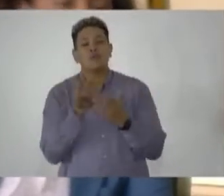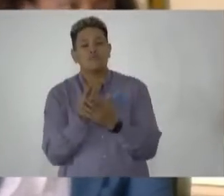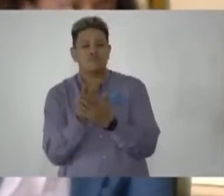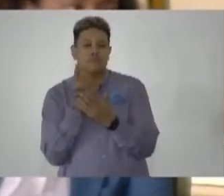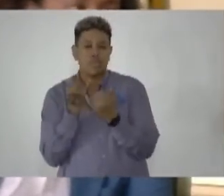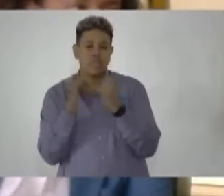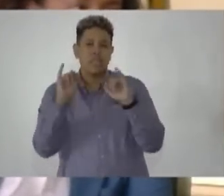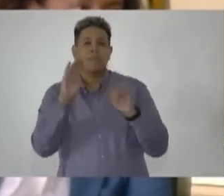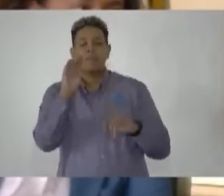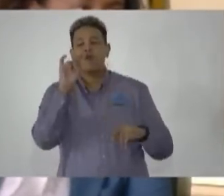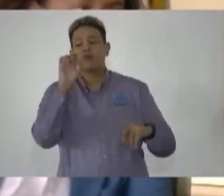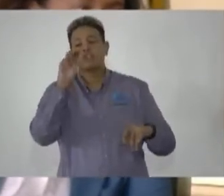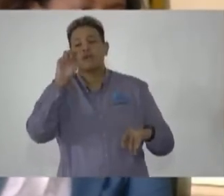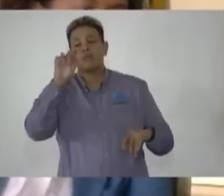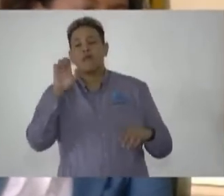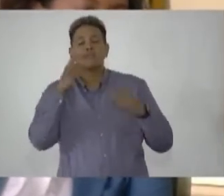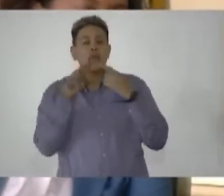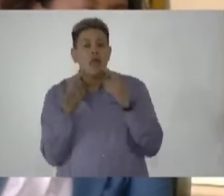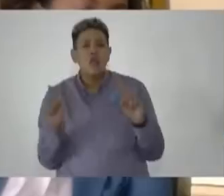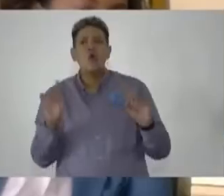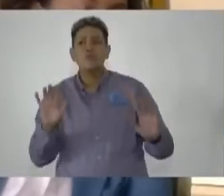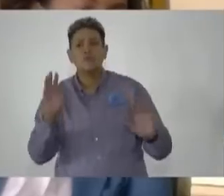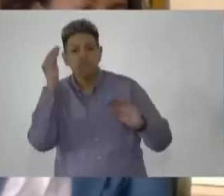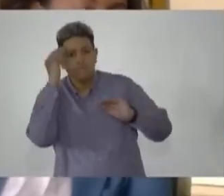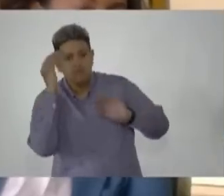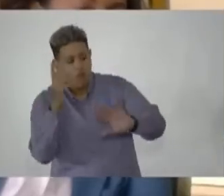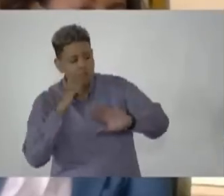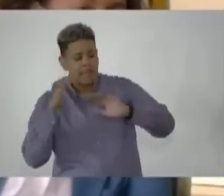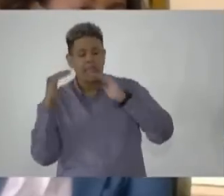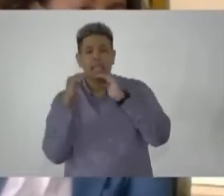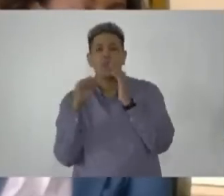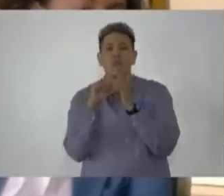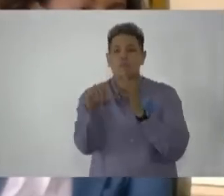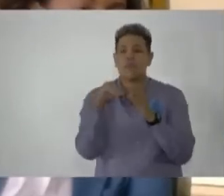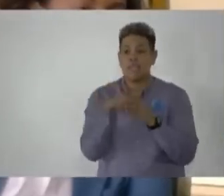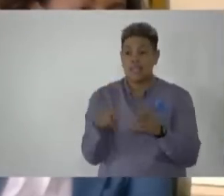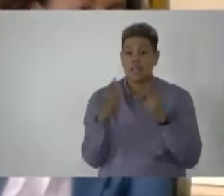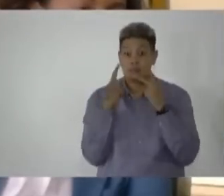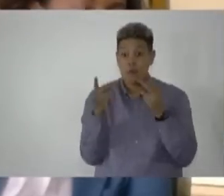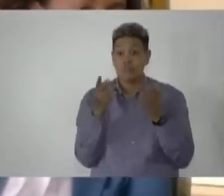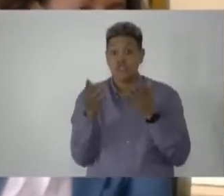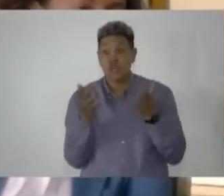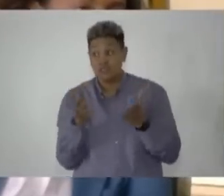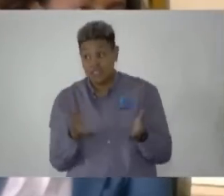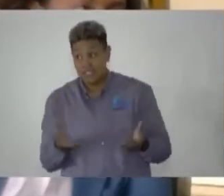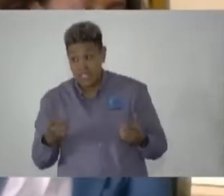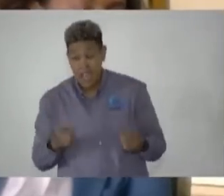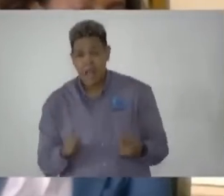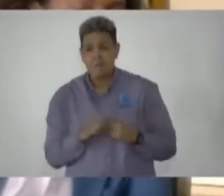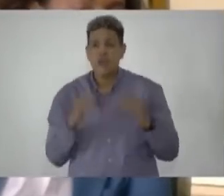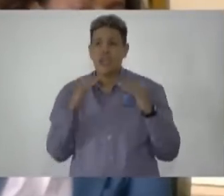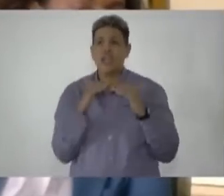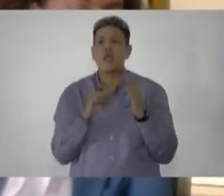pre-independence, Bustamante's announcement of equal pay within the public service, and then equal pay was then